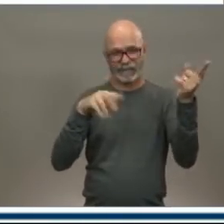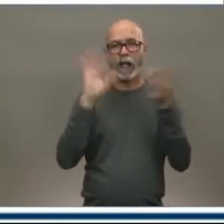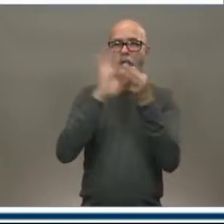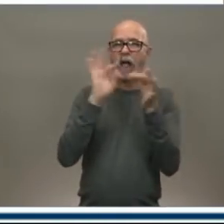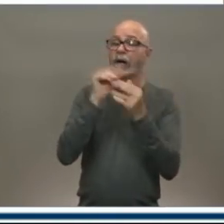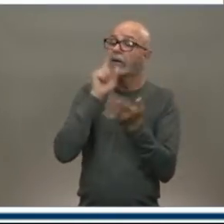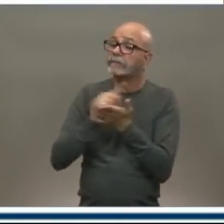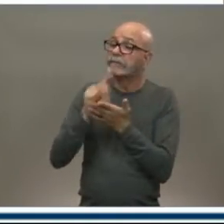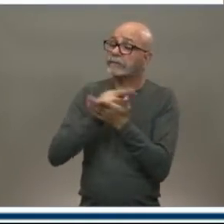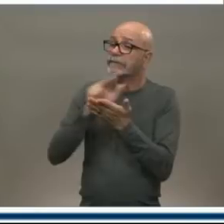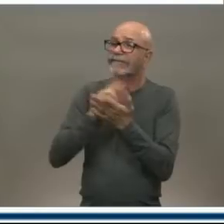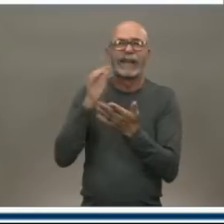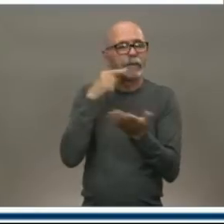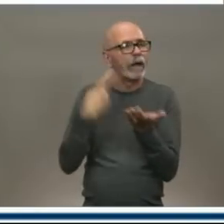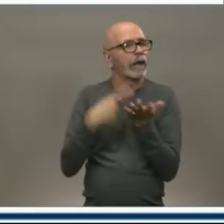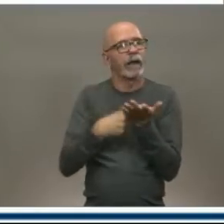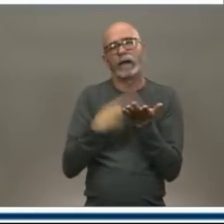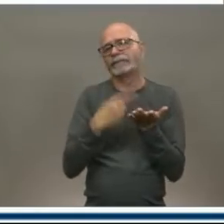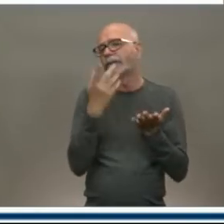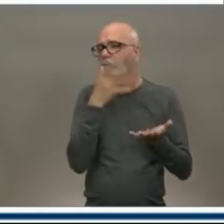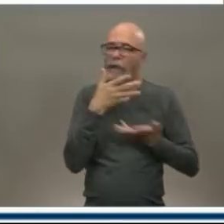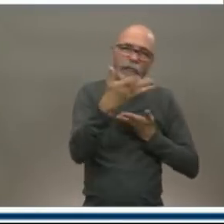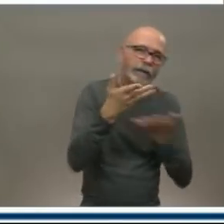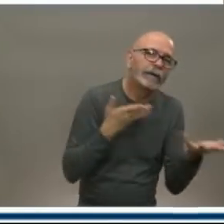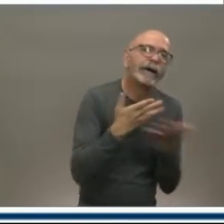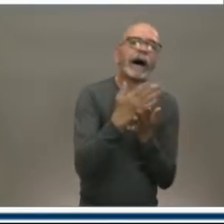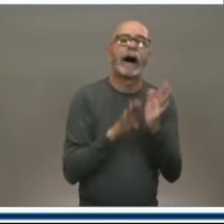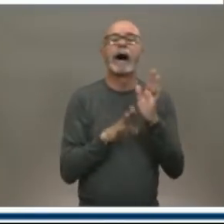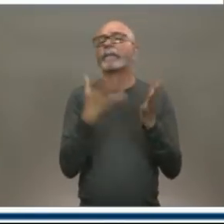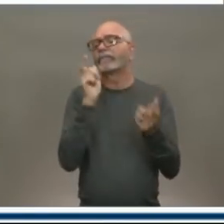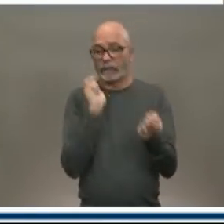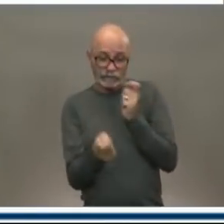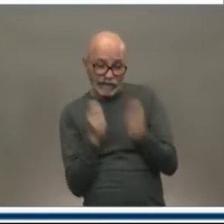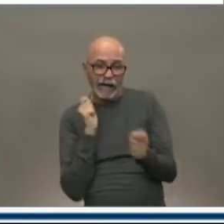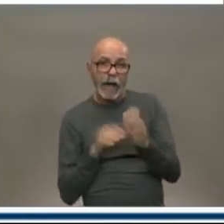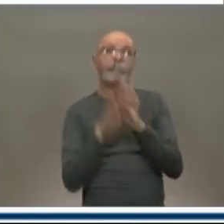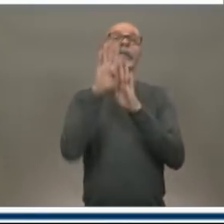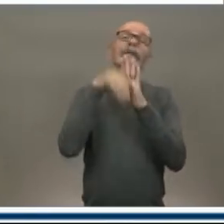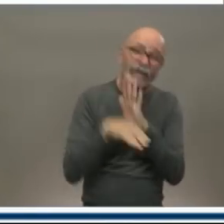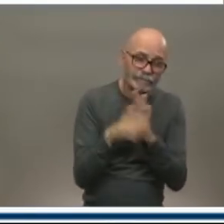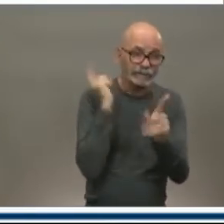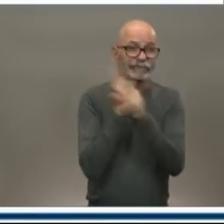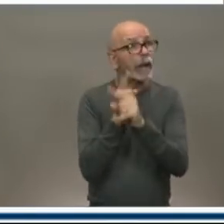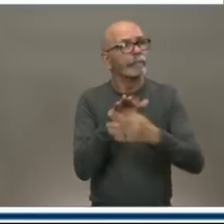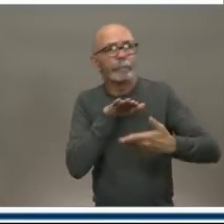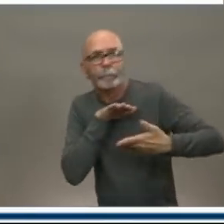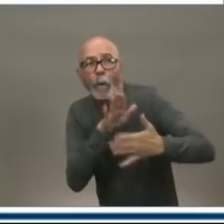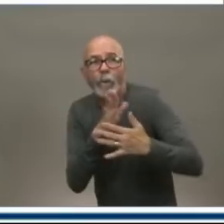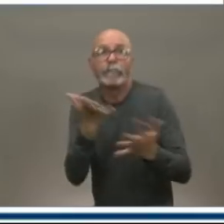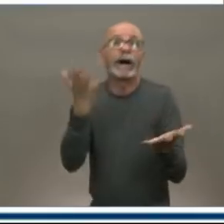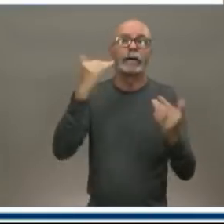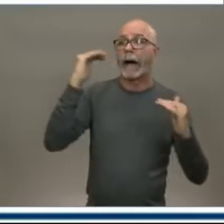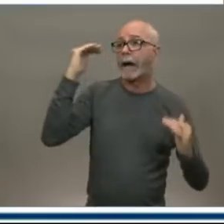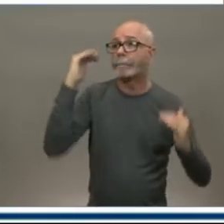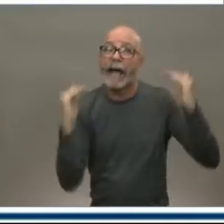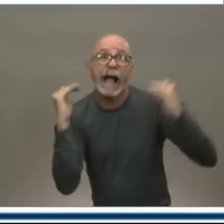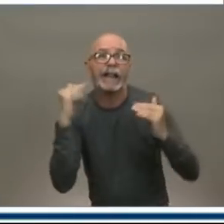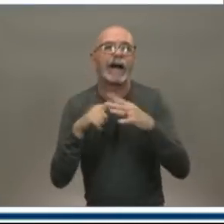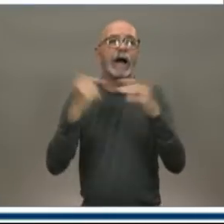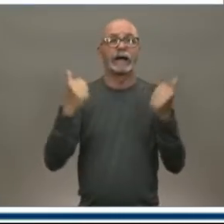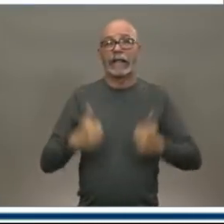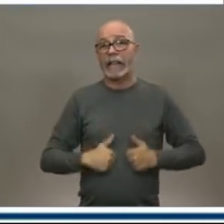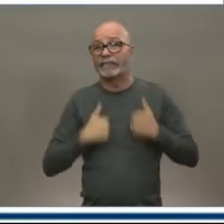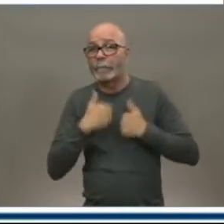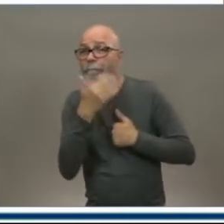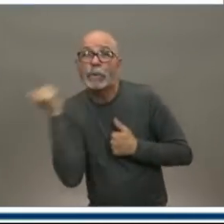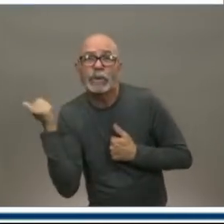it changes all the time, so we have to find the right approach here in Nova Scotia, finding that balance between competing perspectives, and it's